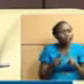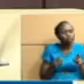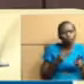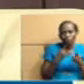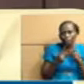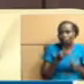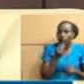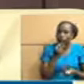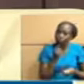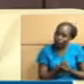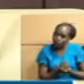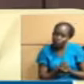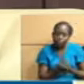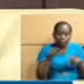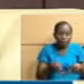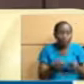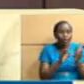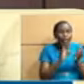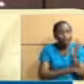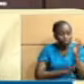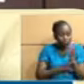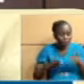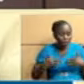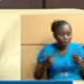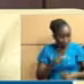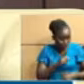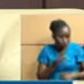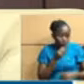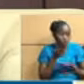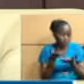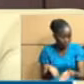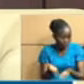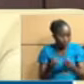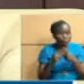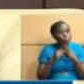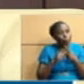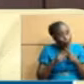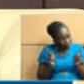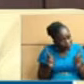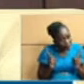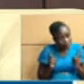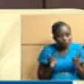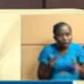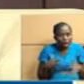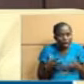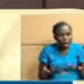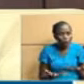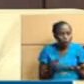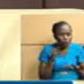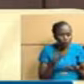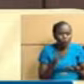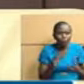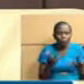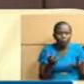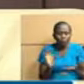banks. In this country, we are lucky because food is available. But how do you move that food from